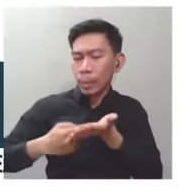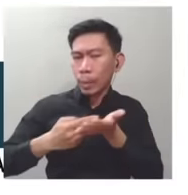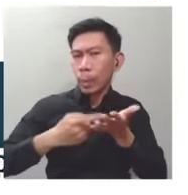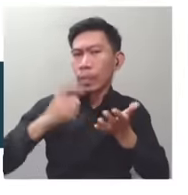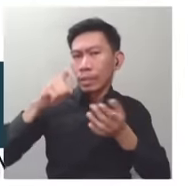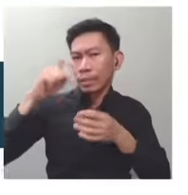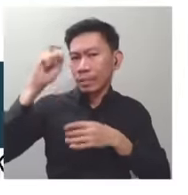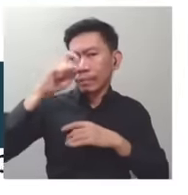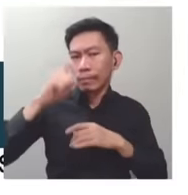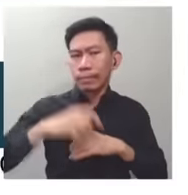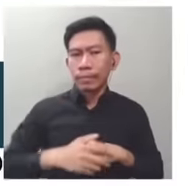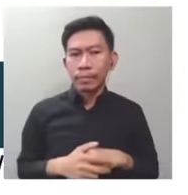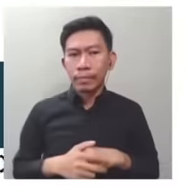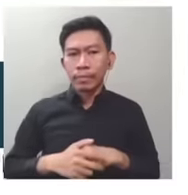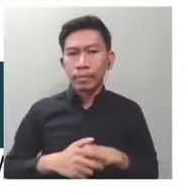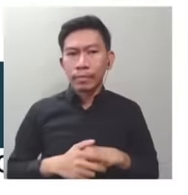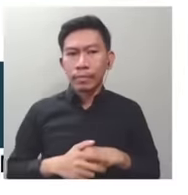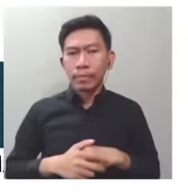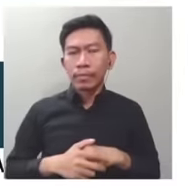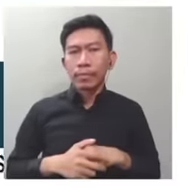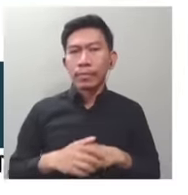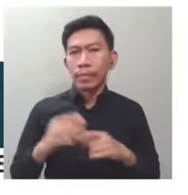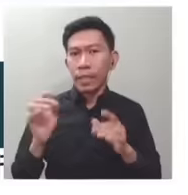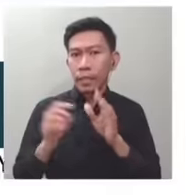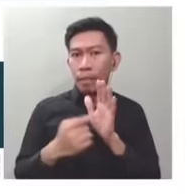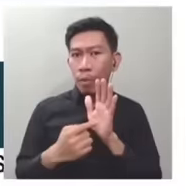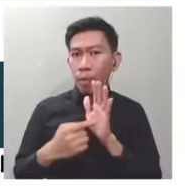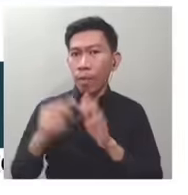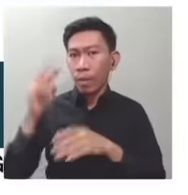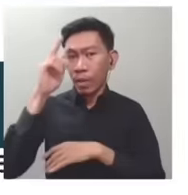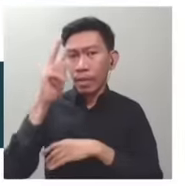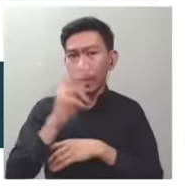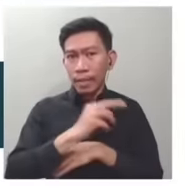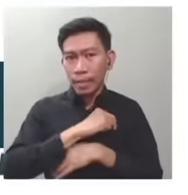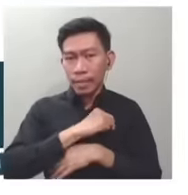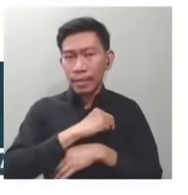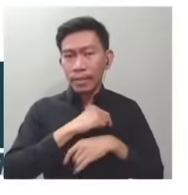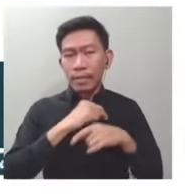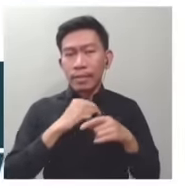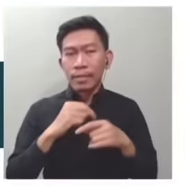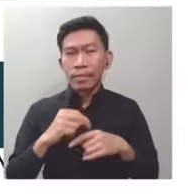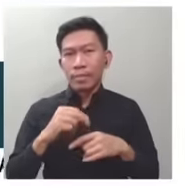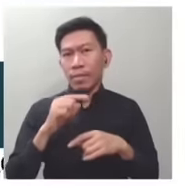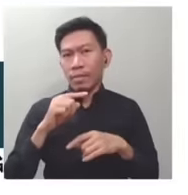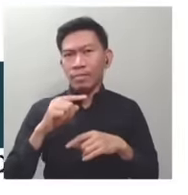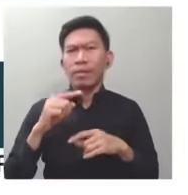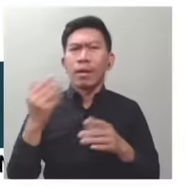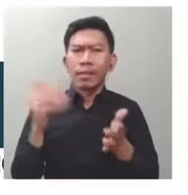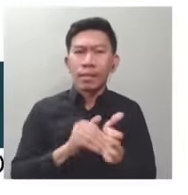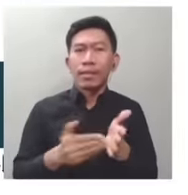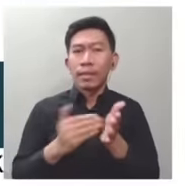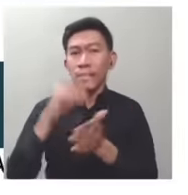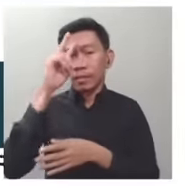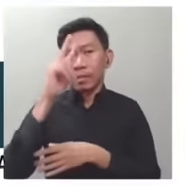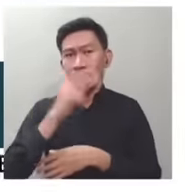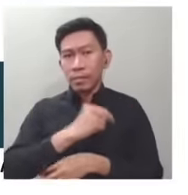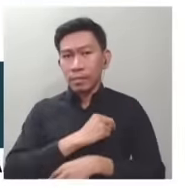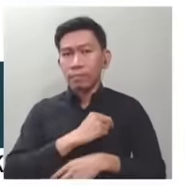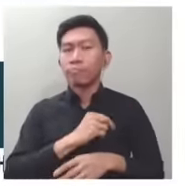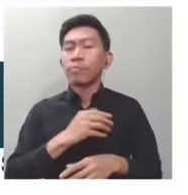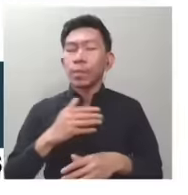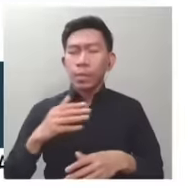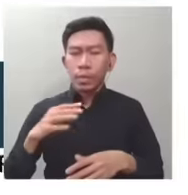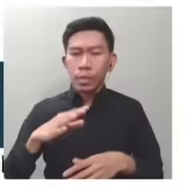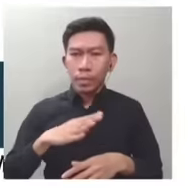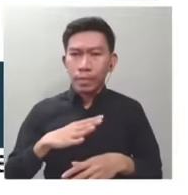account. All right, Professor. Just look at the case of Vietnam. Mm. You know, and in several instances, Vietnam is willing to take